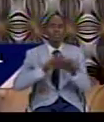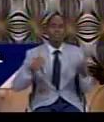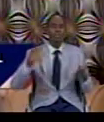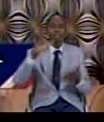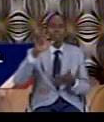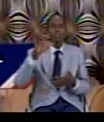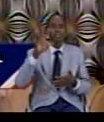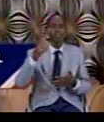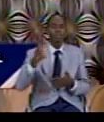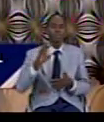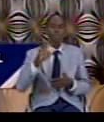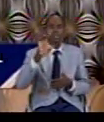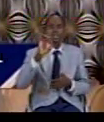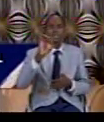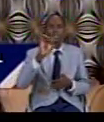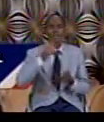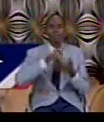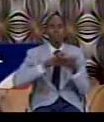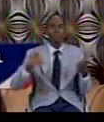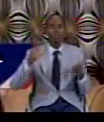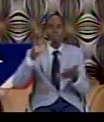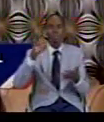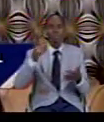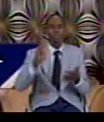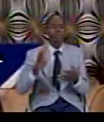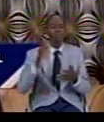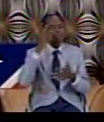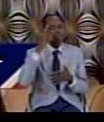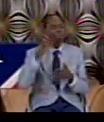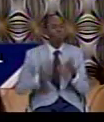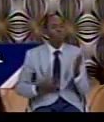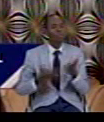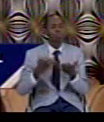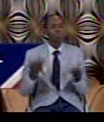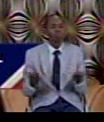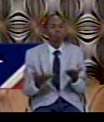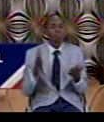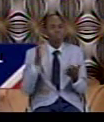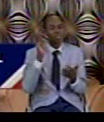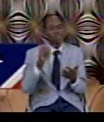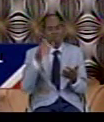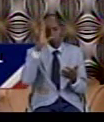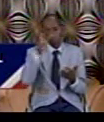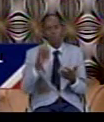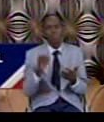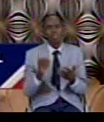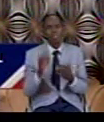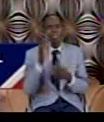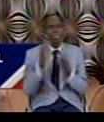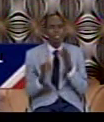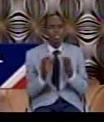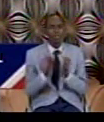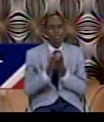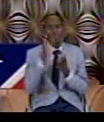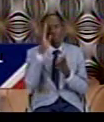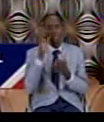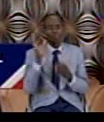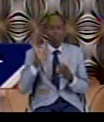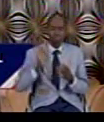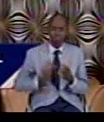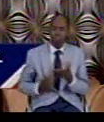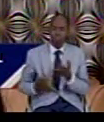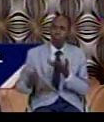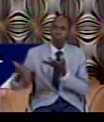chapter 8, verse 36. For what shall it profit a man if he shall gain the